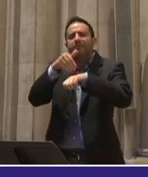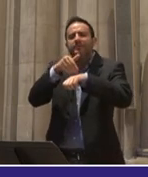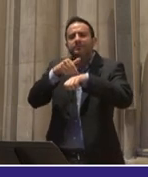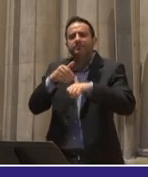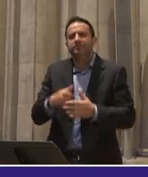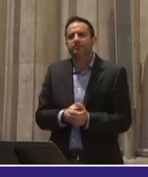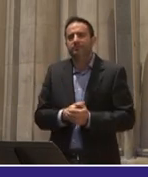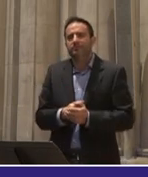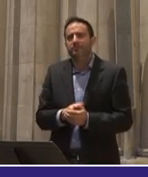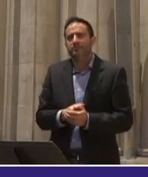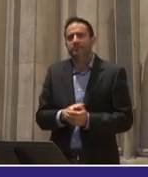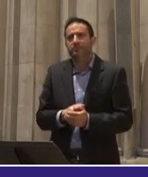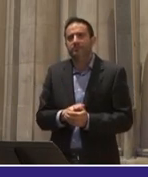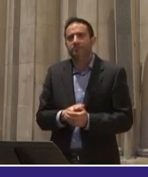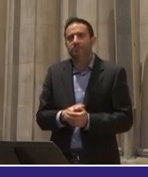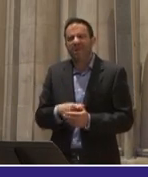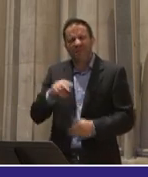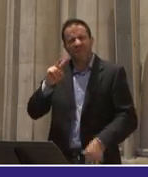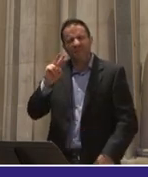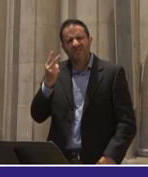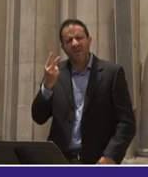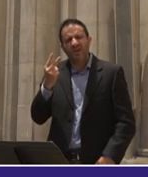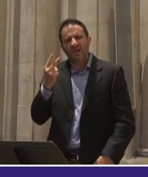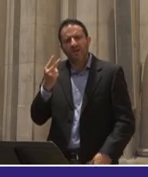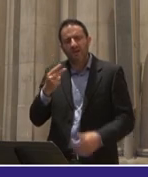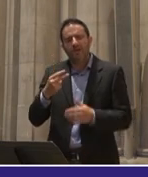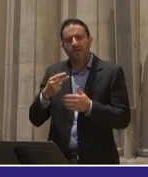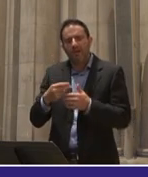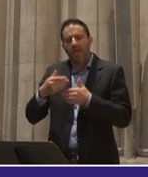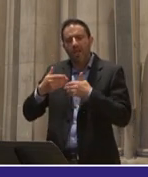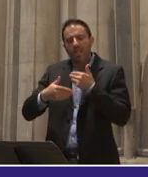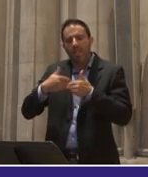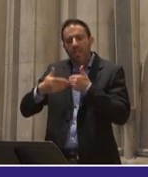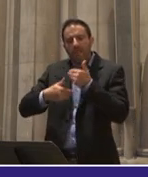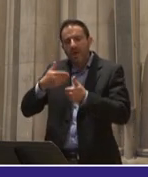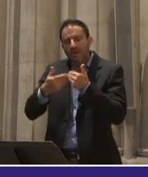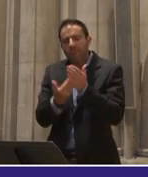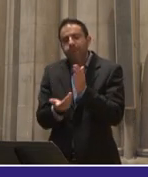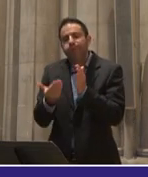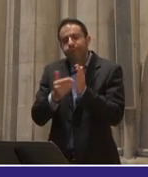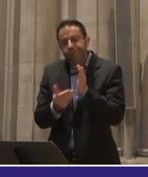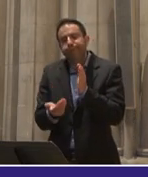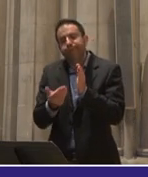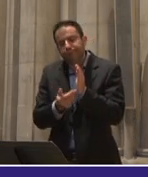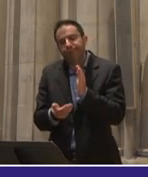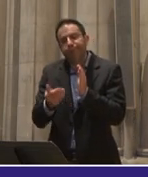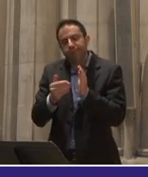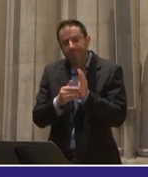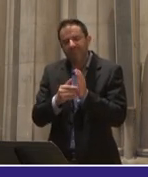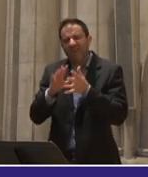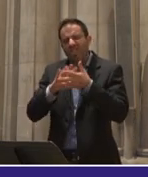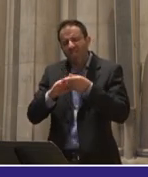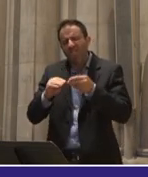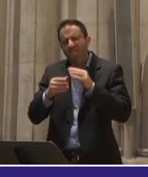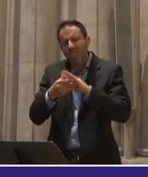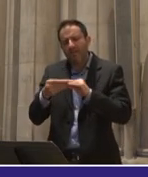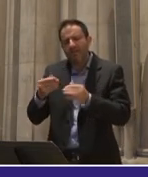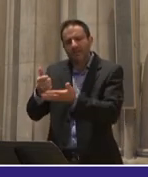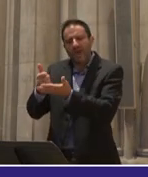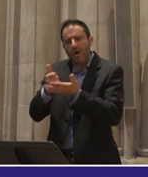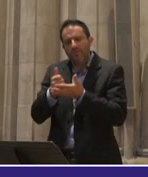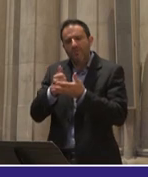And second, the recurring patterns and stories that help you interpret your